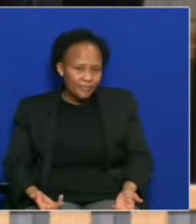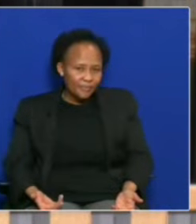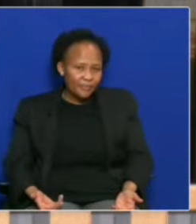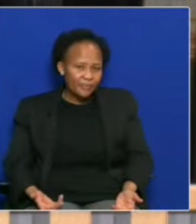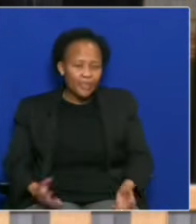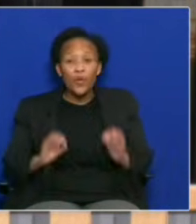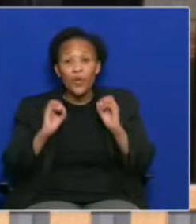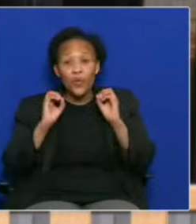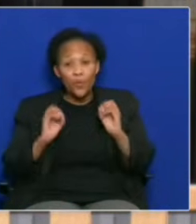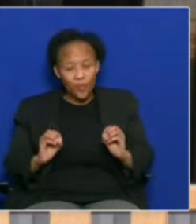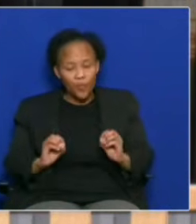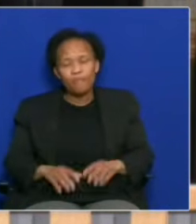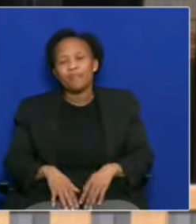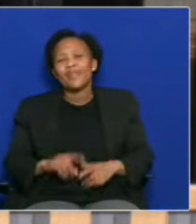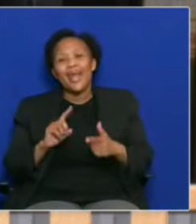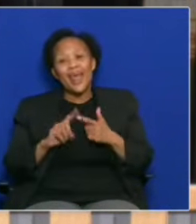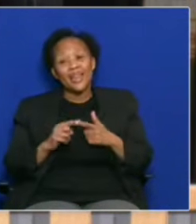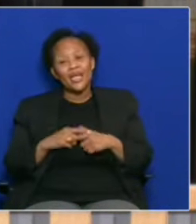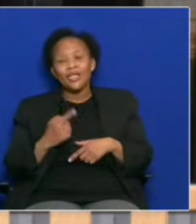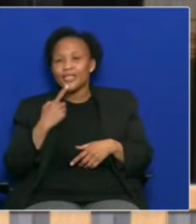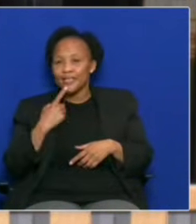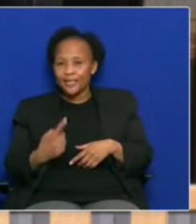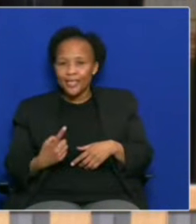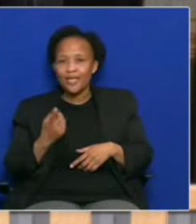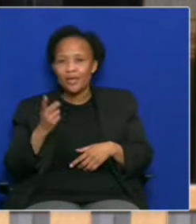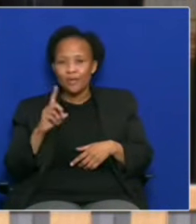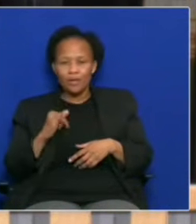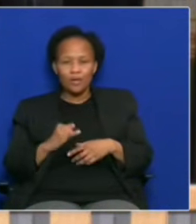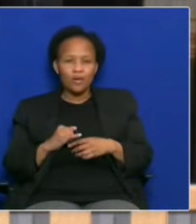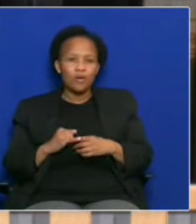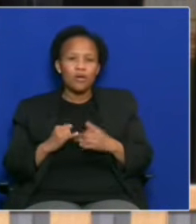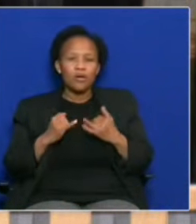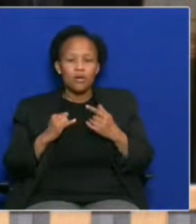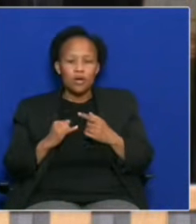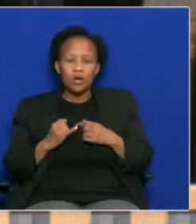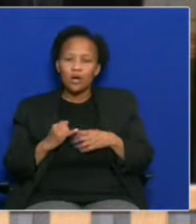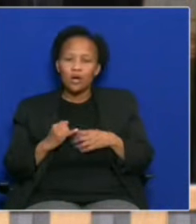then you say to unduly benefit a civilian person.